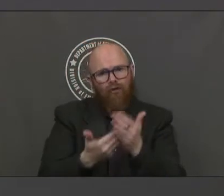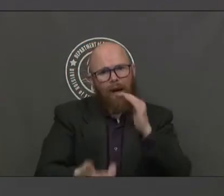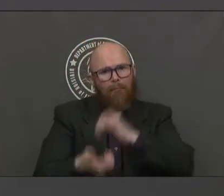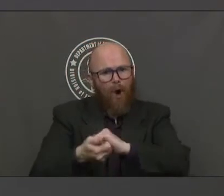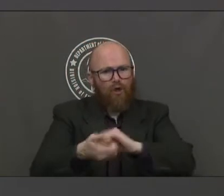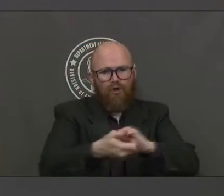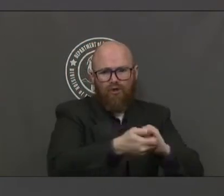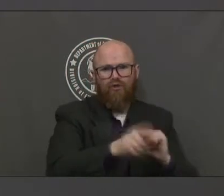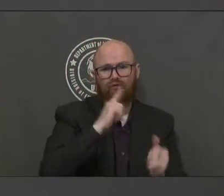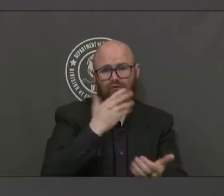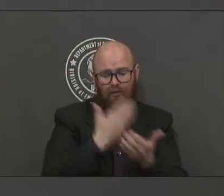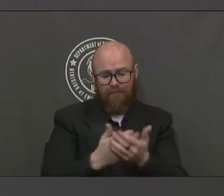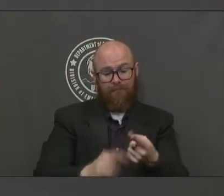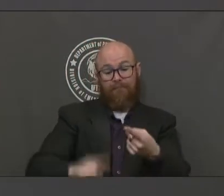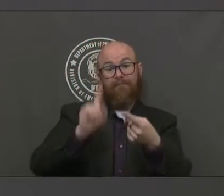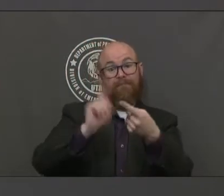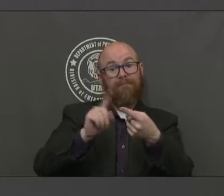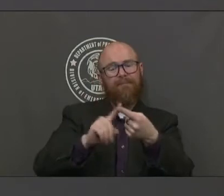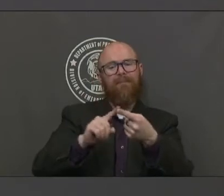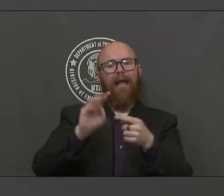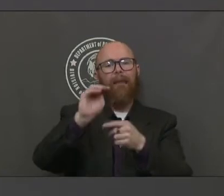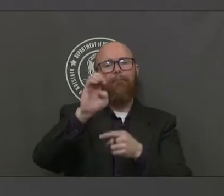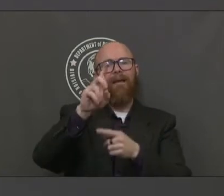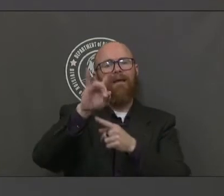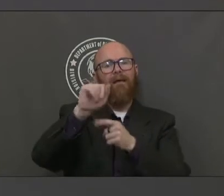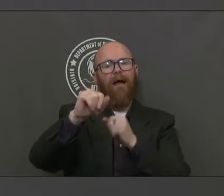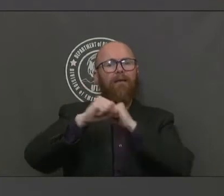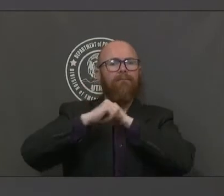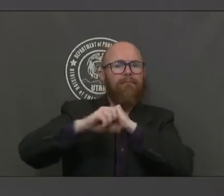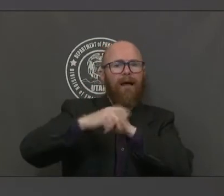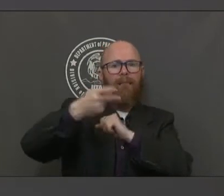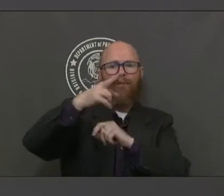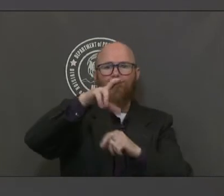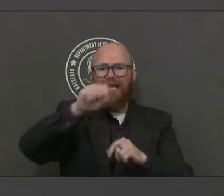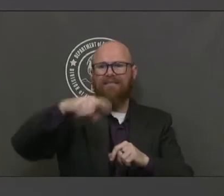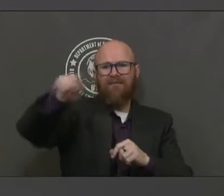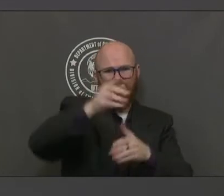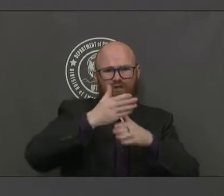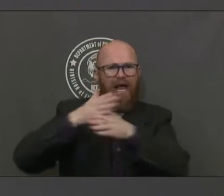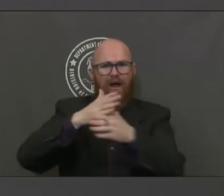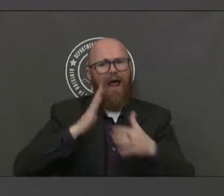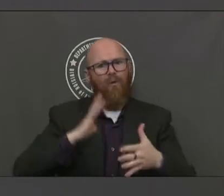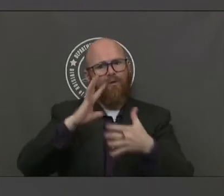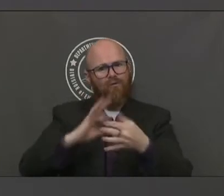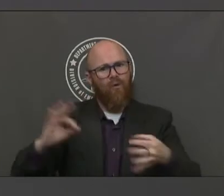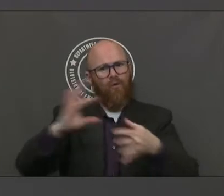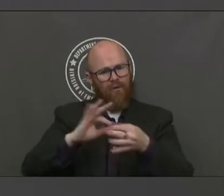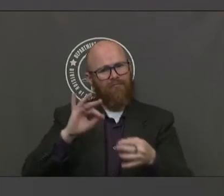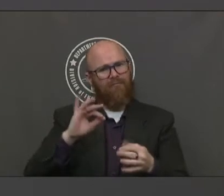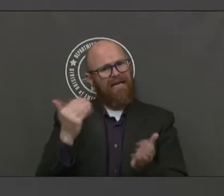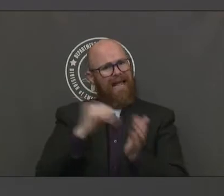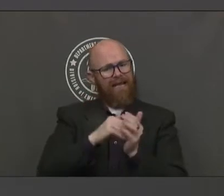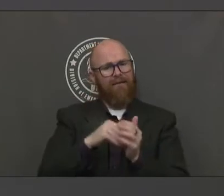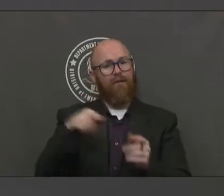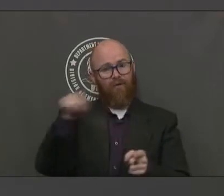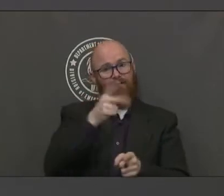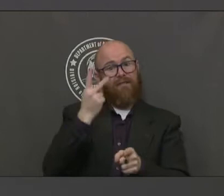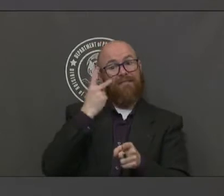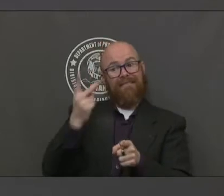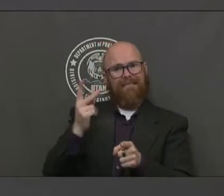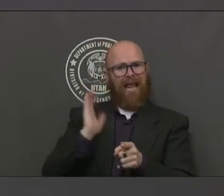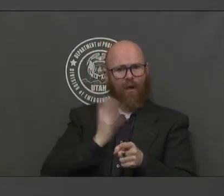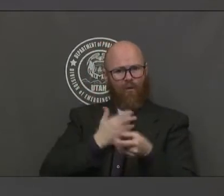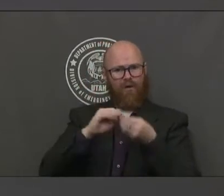media campaign about, again, messaging, this is how you get back to normal. And we hope, we're seeing those numbers tick up. That same poll that I